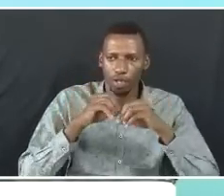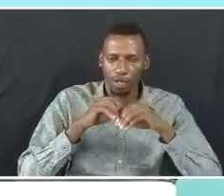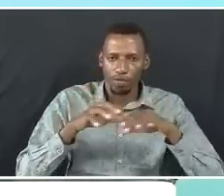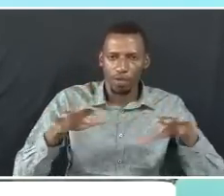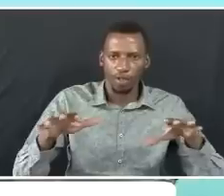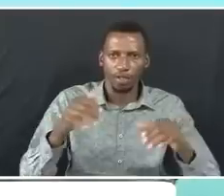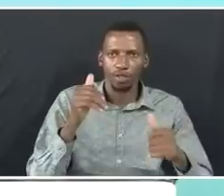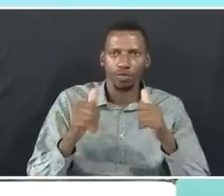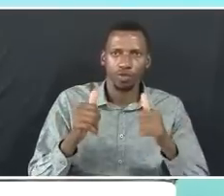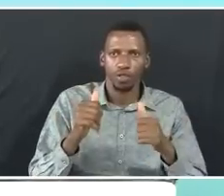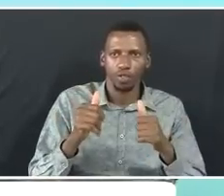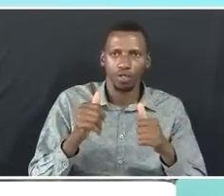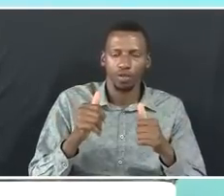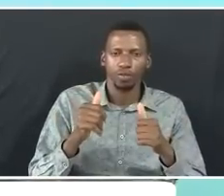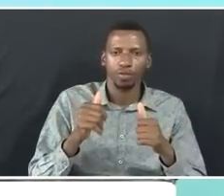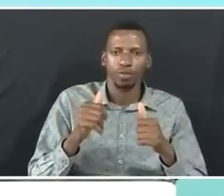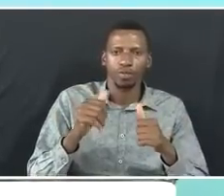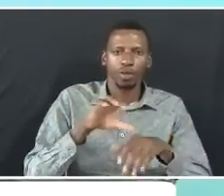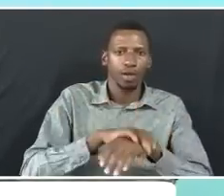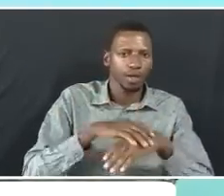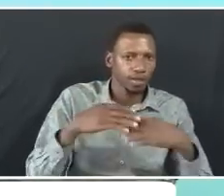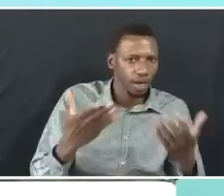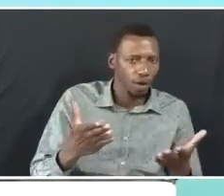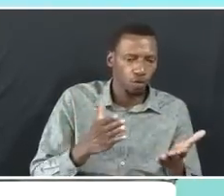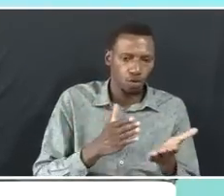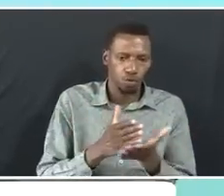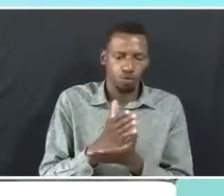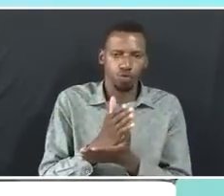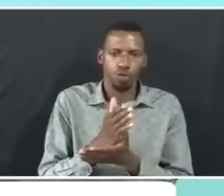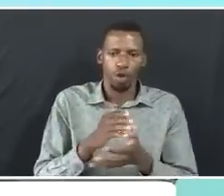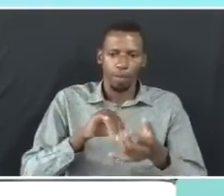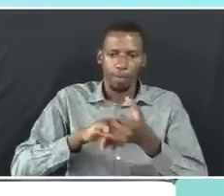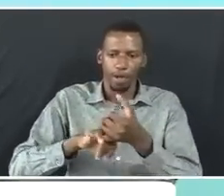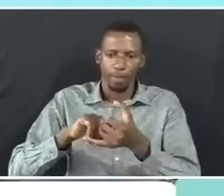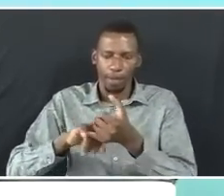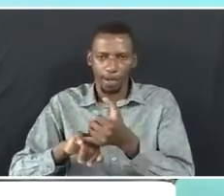were perpetuated in polygamy and idolatry.